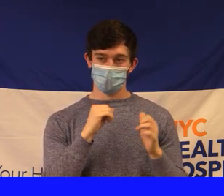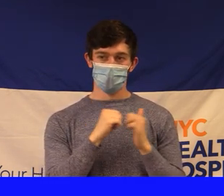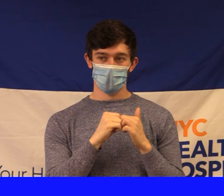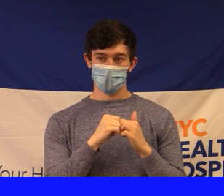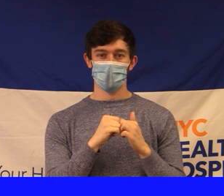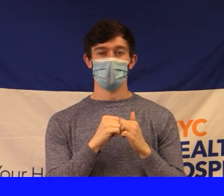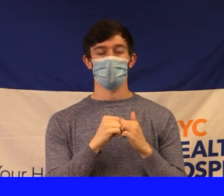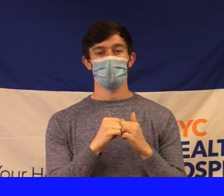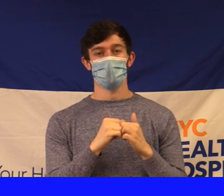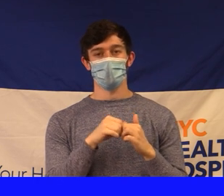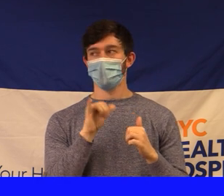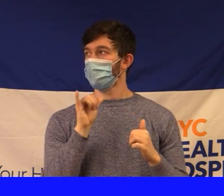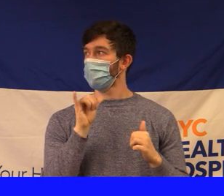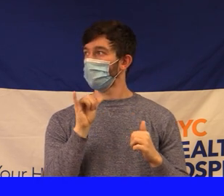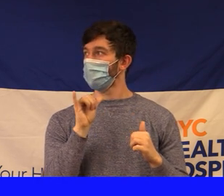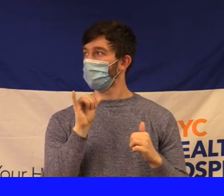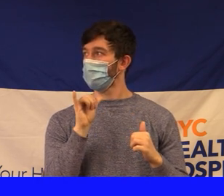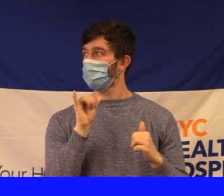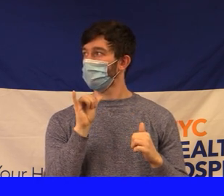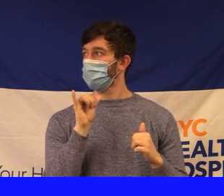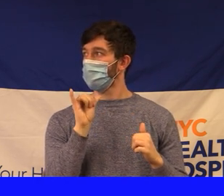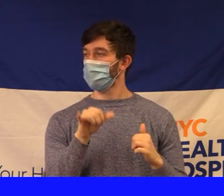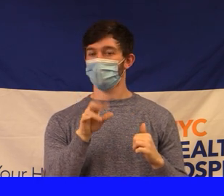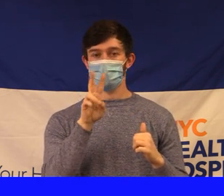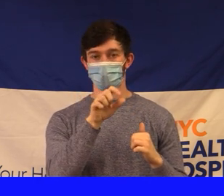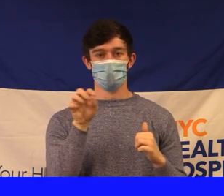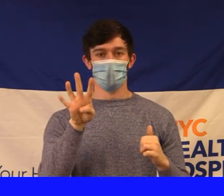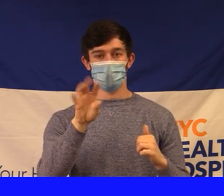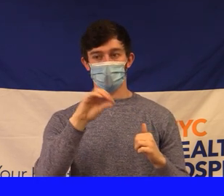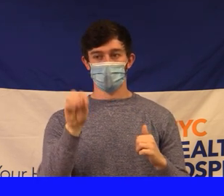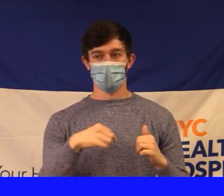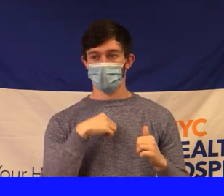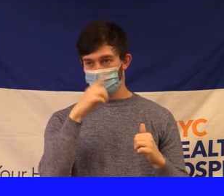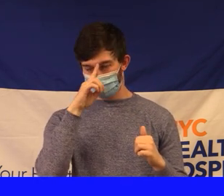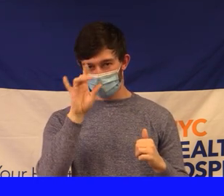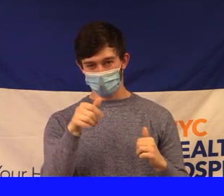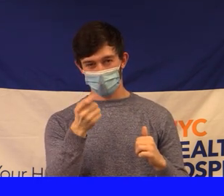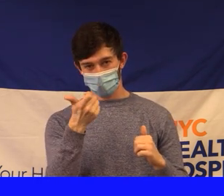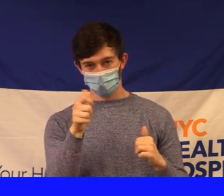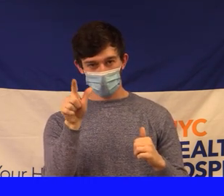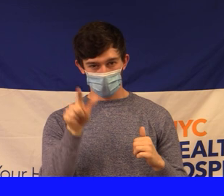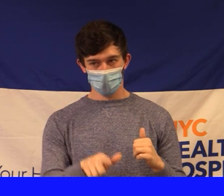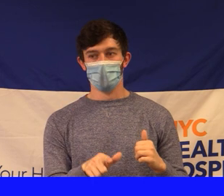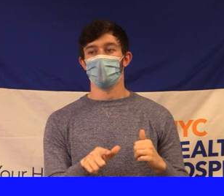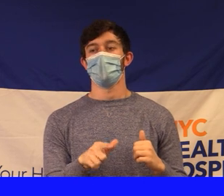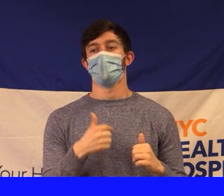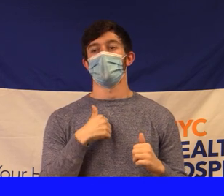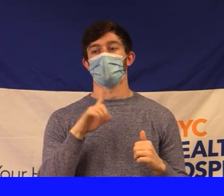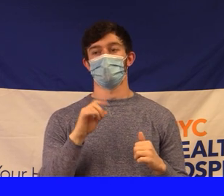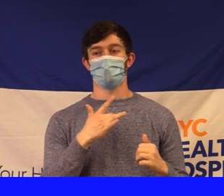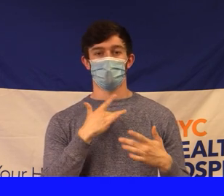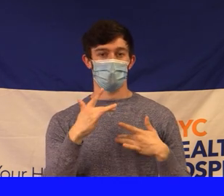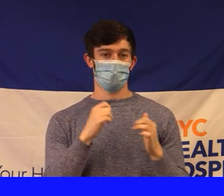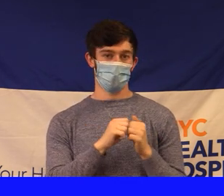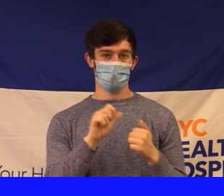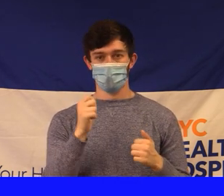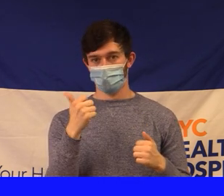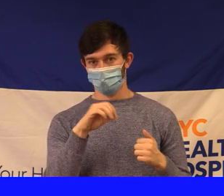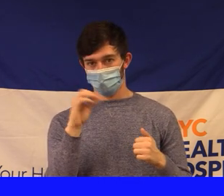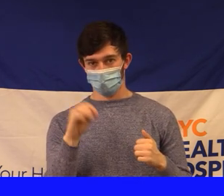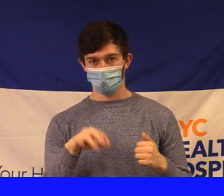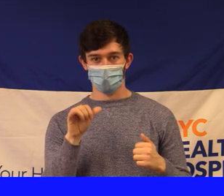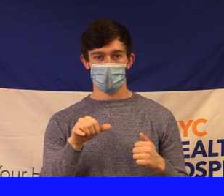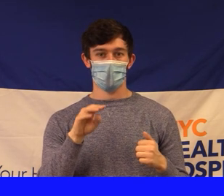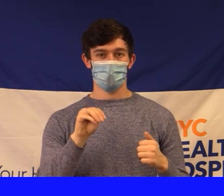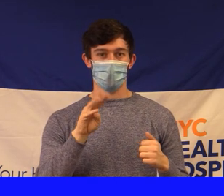at 2 to 4%, I think is incredibly low. I do have concern with the 10% of the